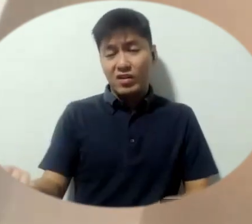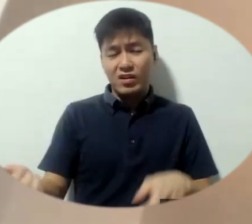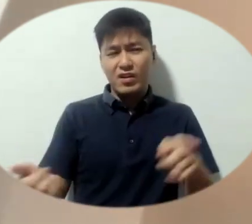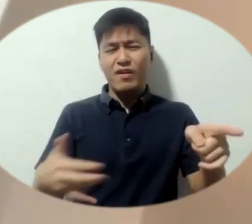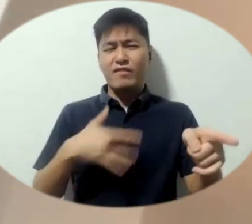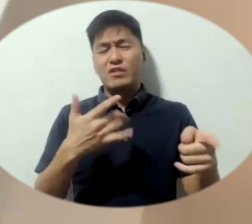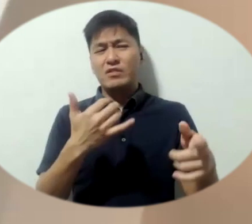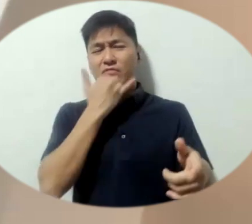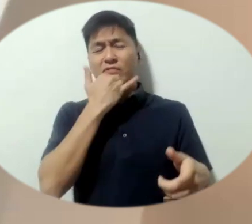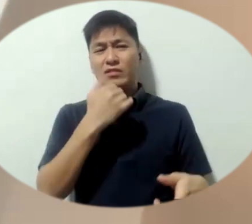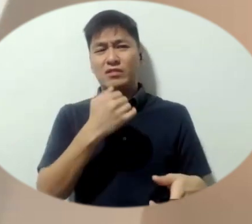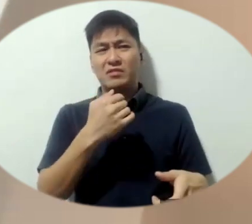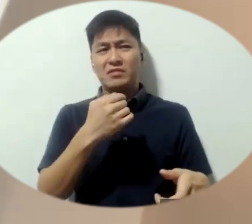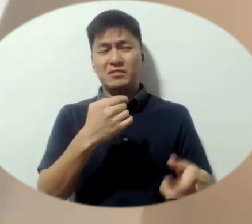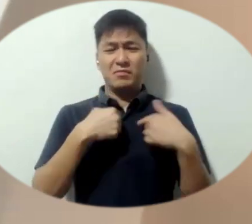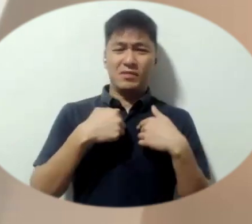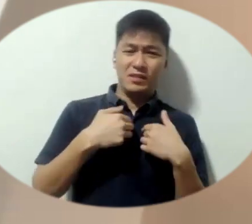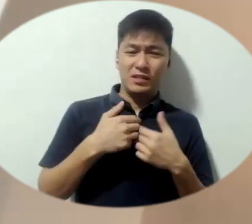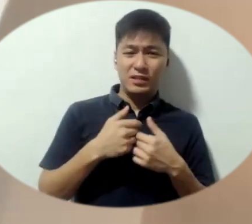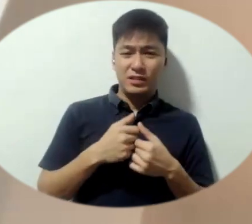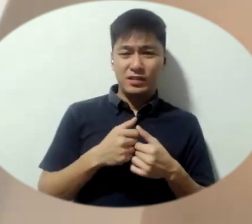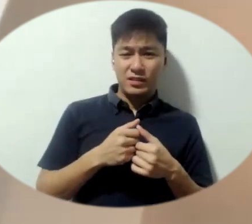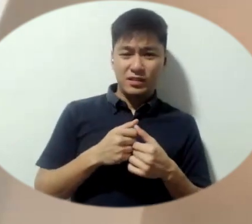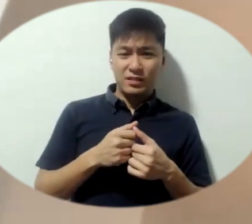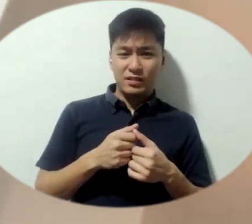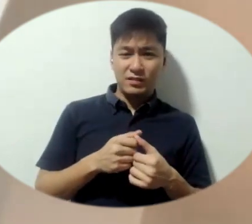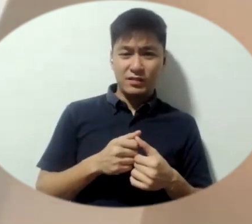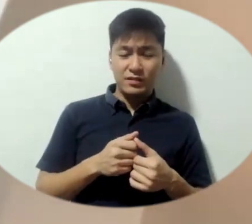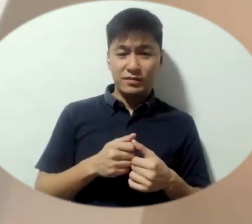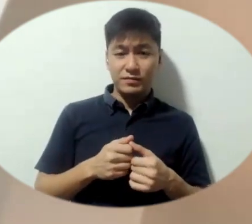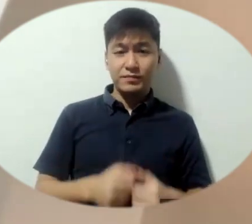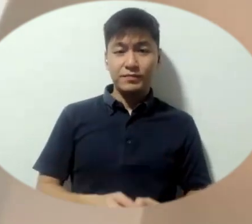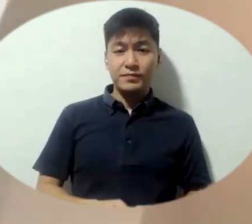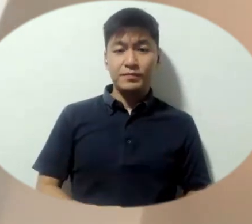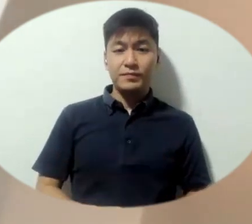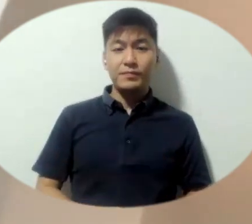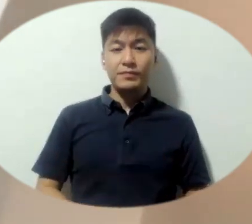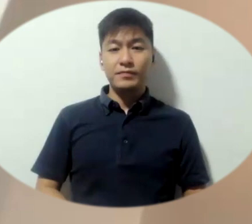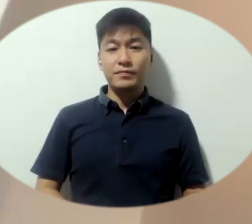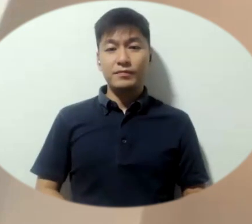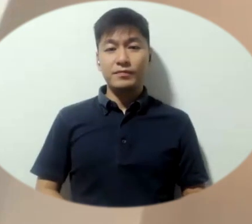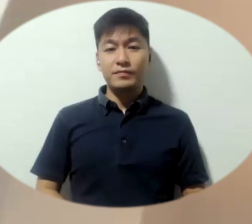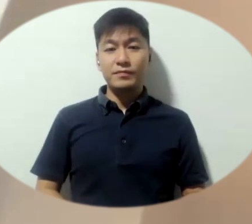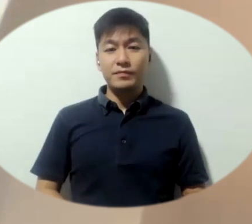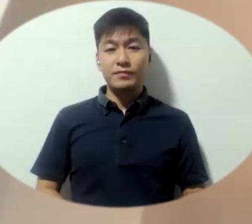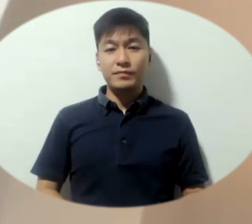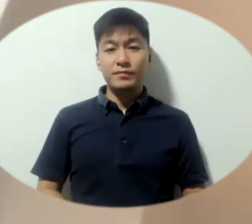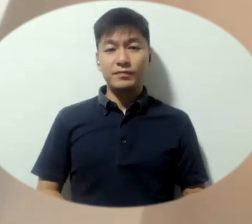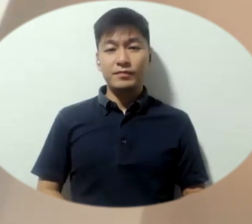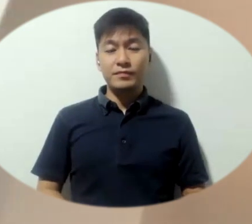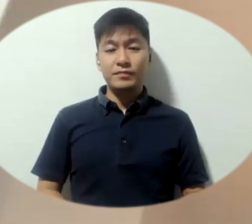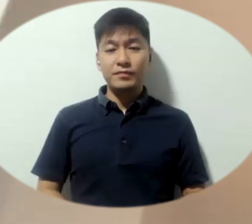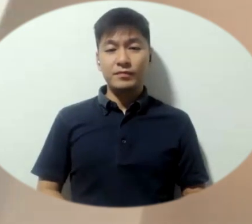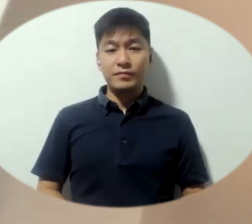assistance, many of us doctors, nurses, and clinicians in general. But although she did have a